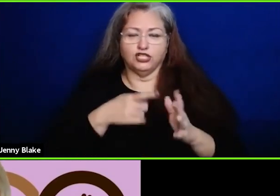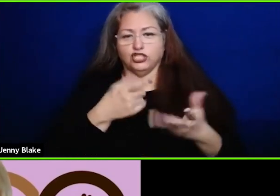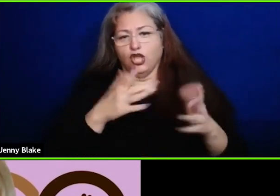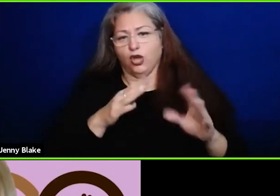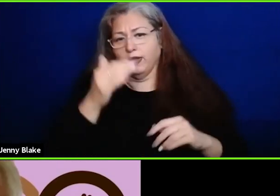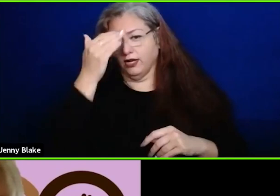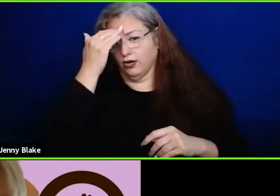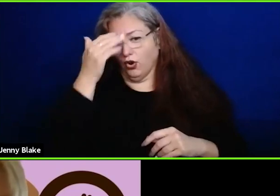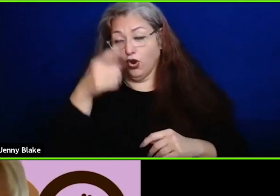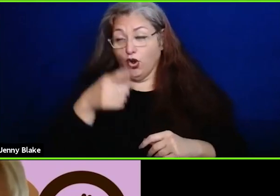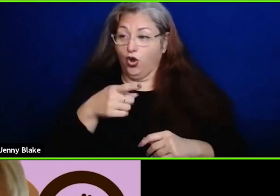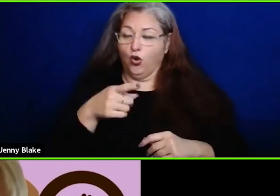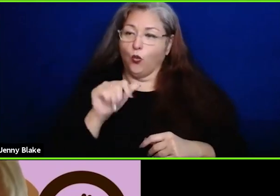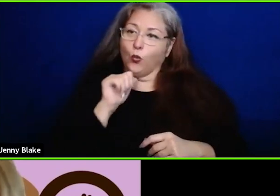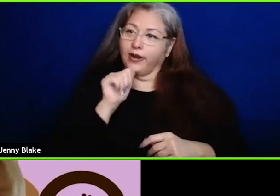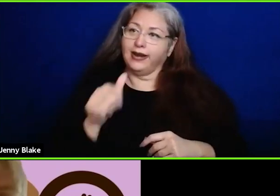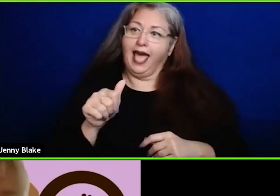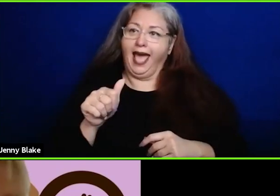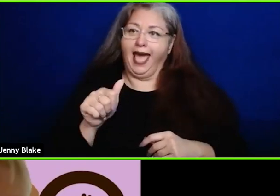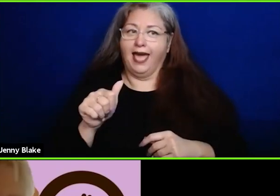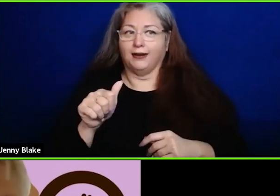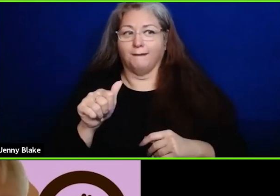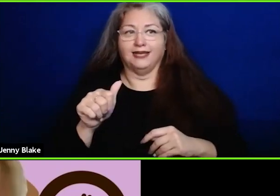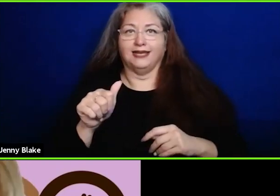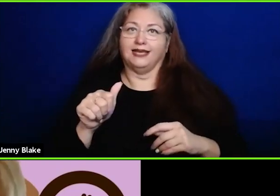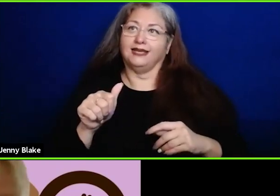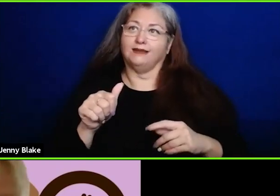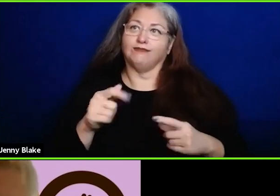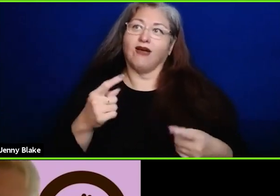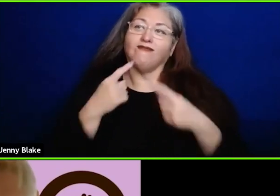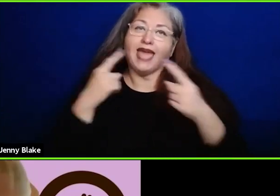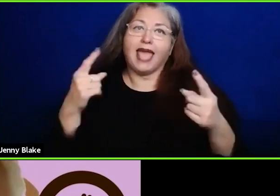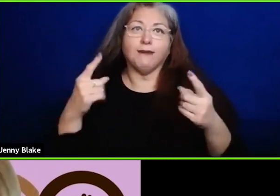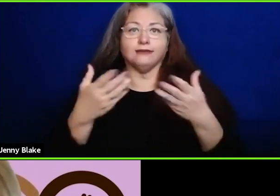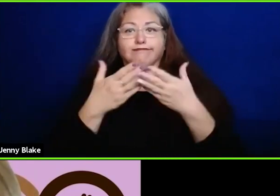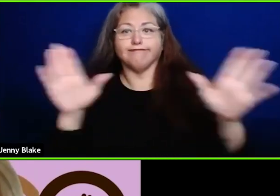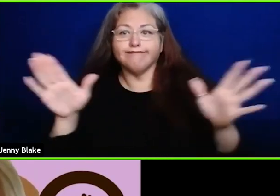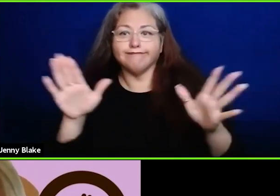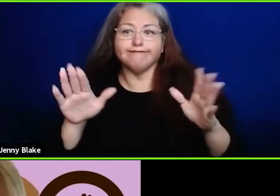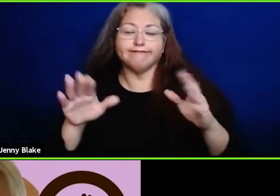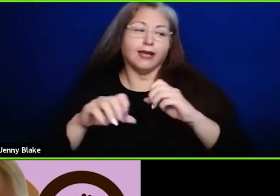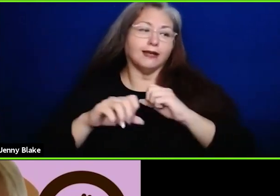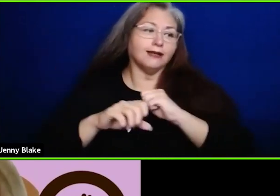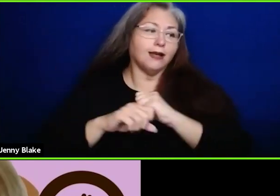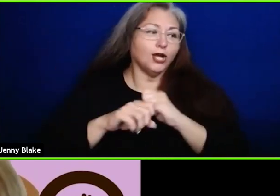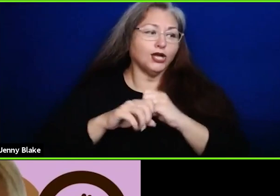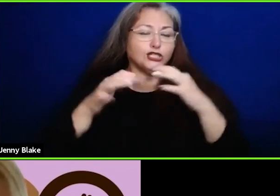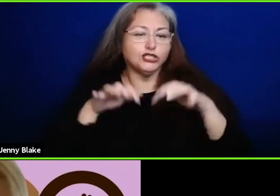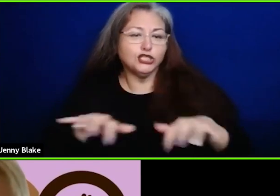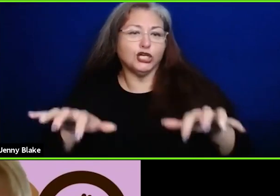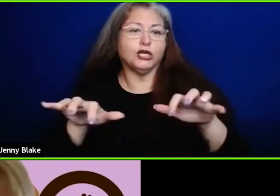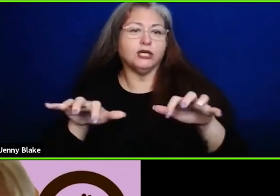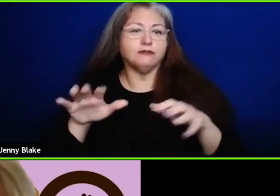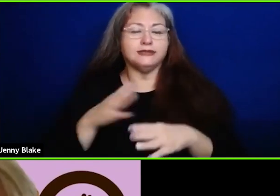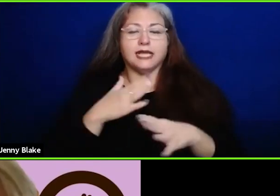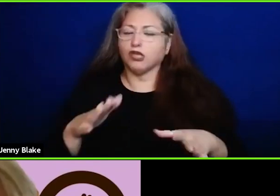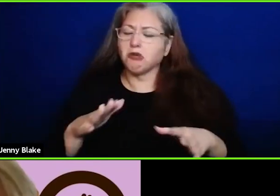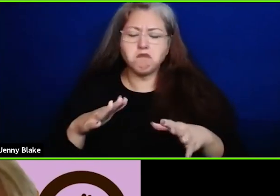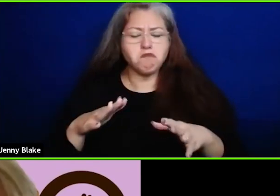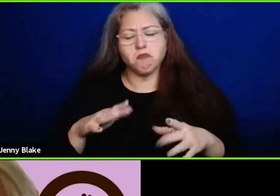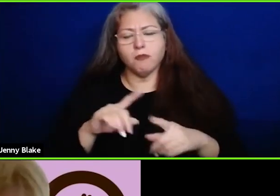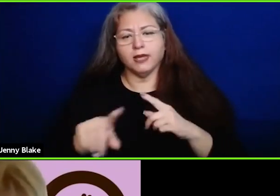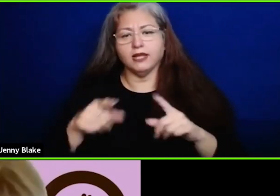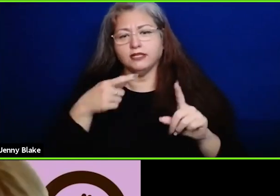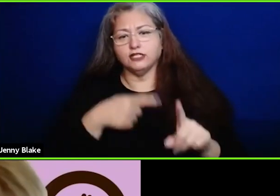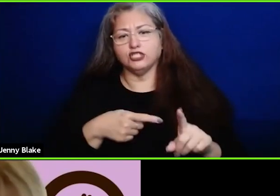she's not going to be a commercial star or commercial singer. You know,